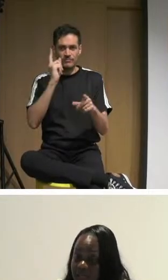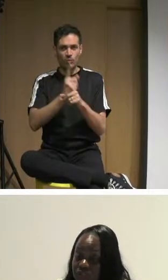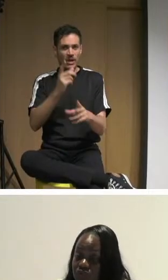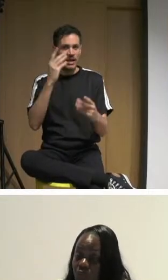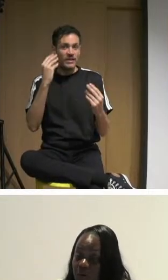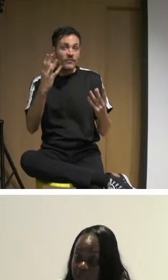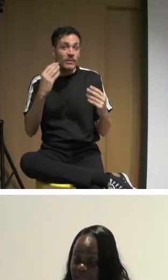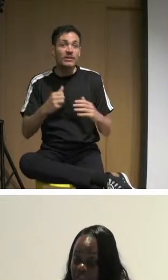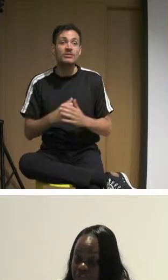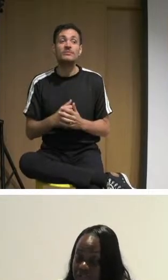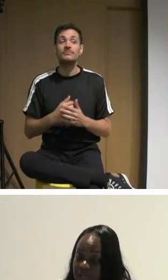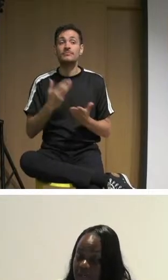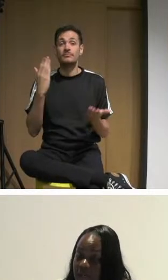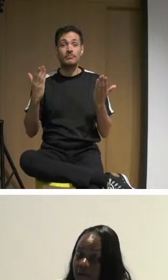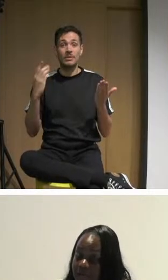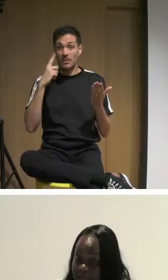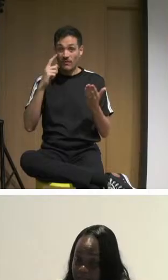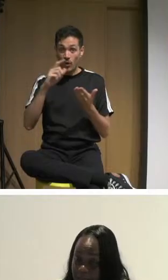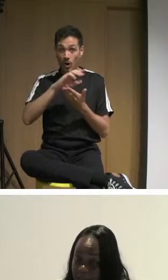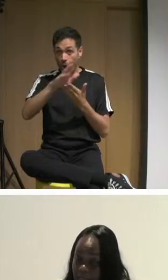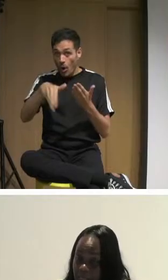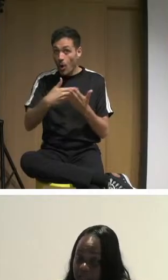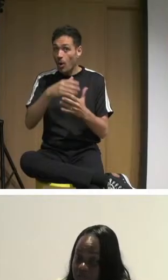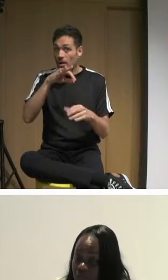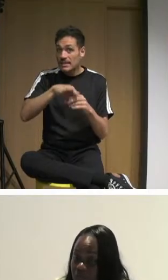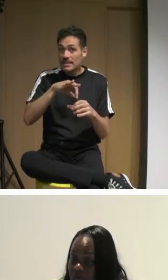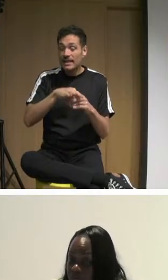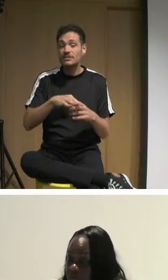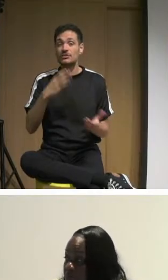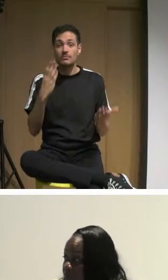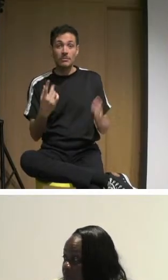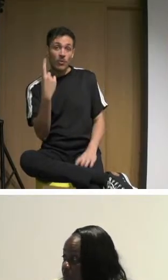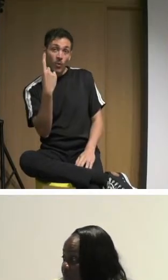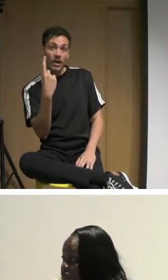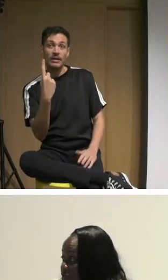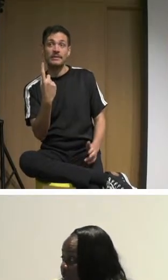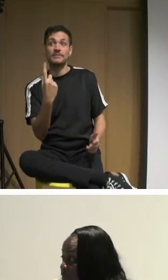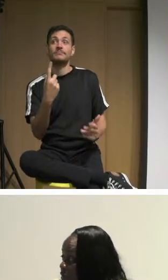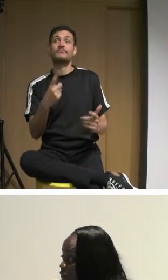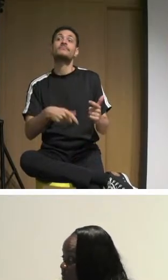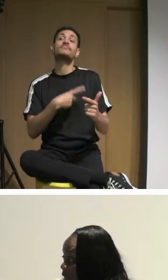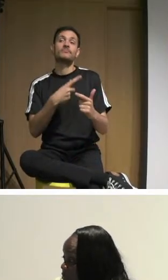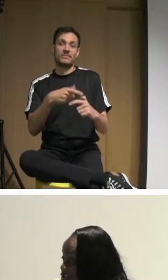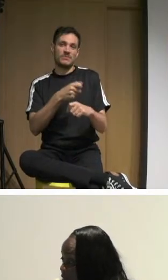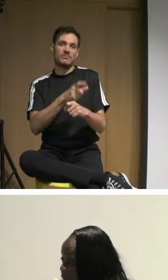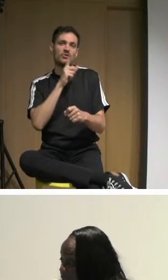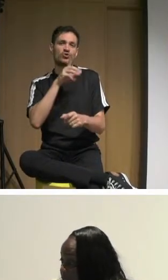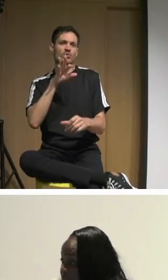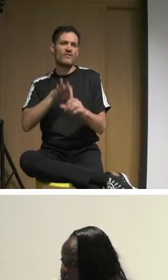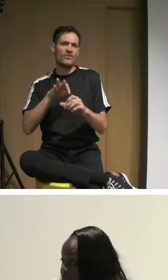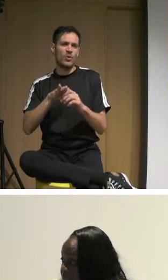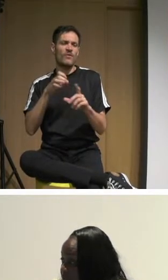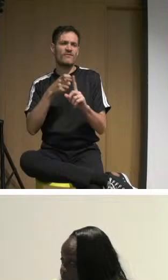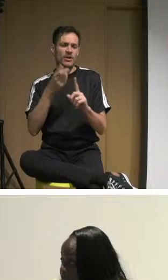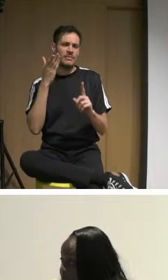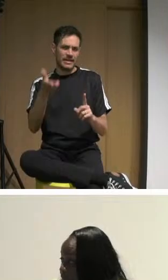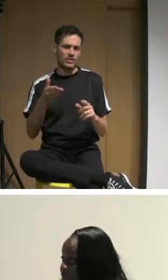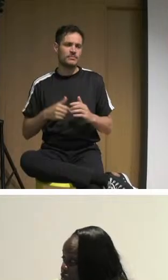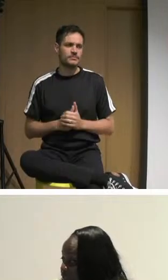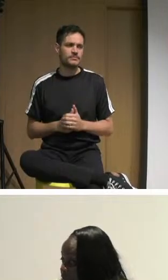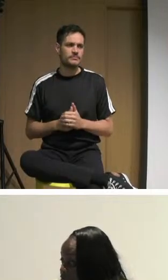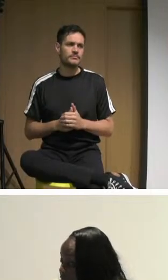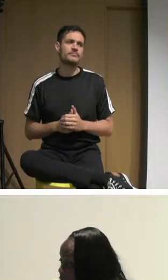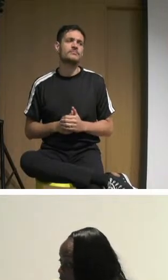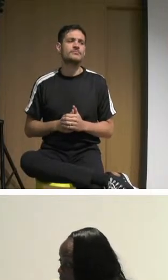the elections or one election again. And then we'll make sure that we go from there. I'm sorry, Just Commissioner one- Daniels. I'm sorry.